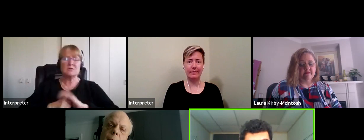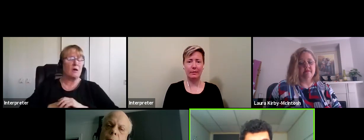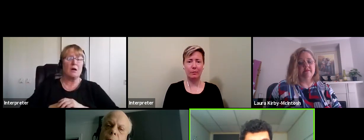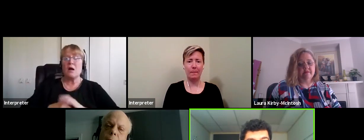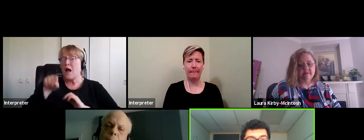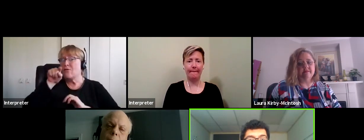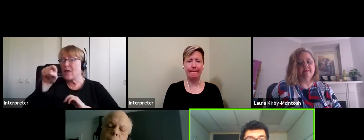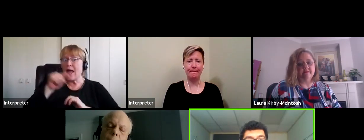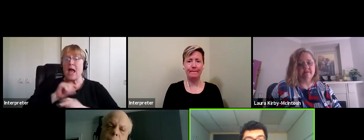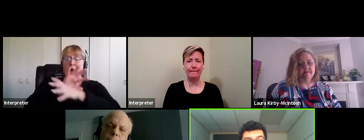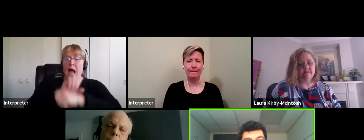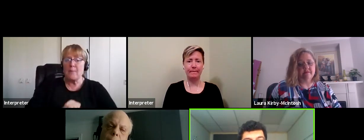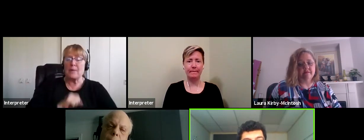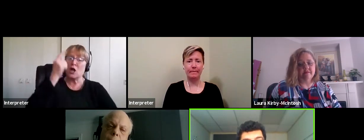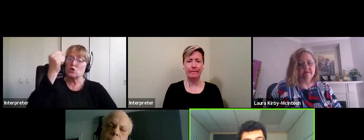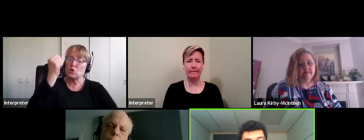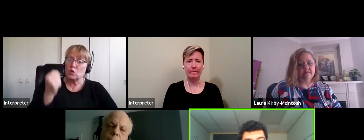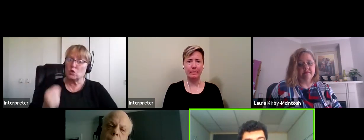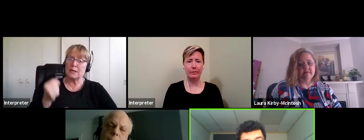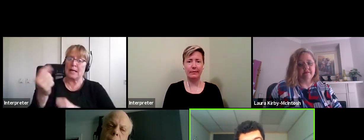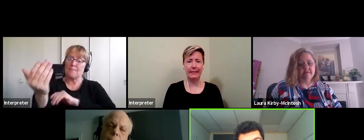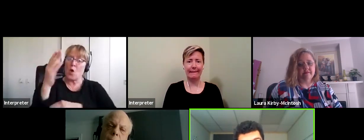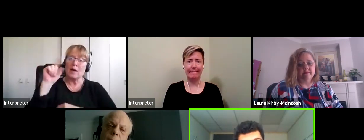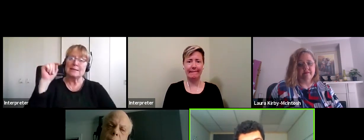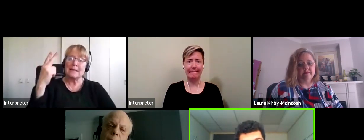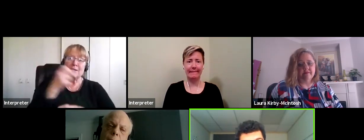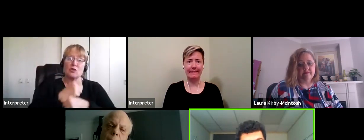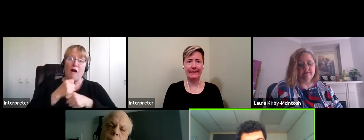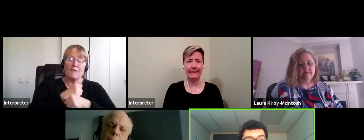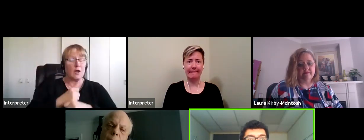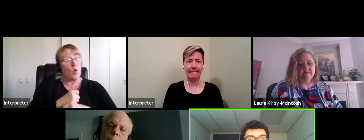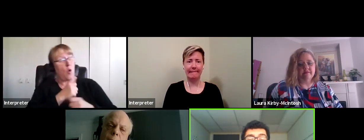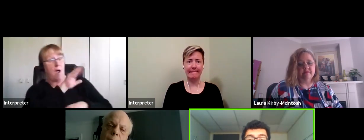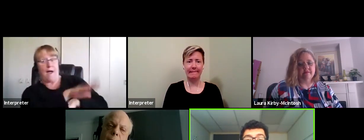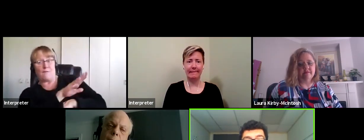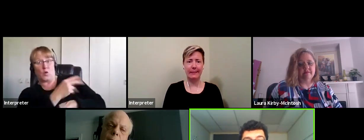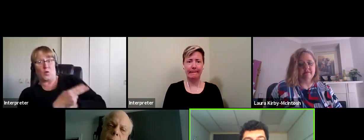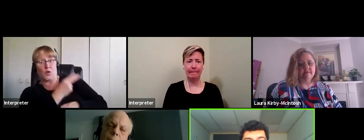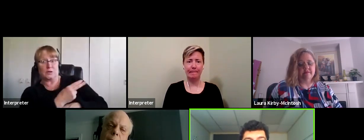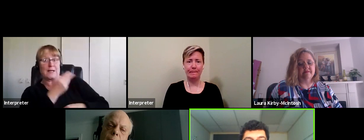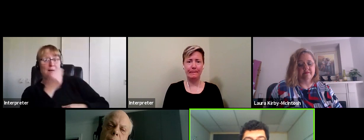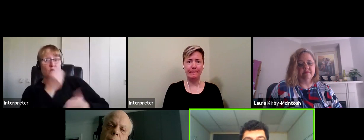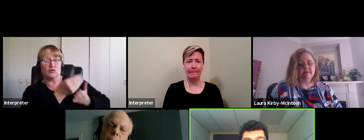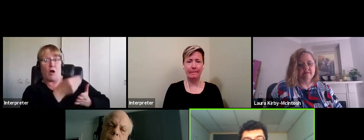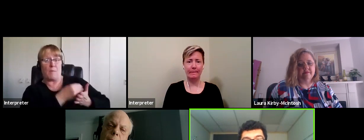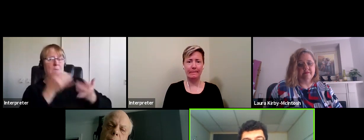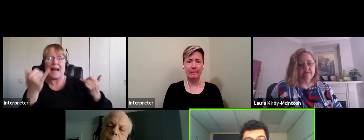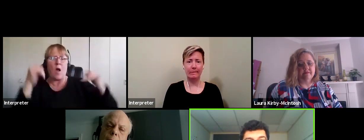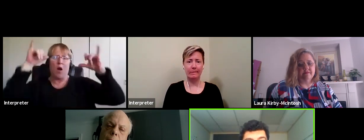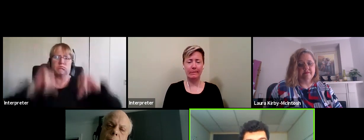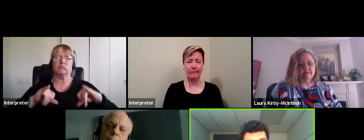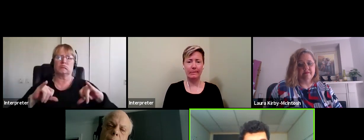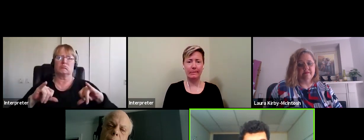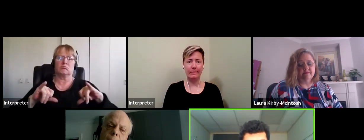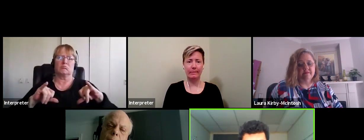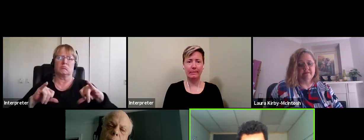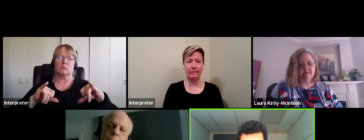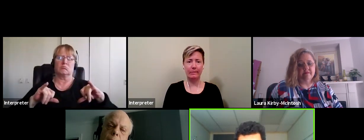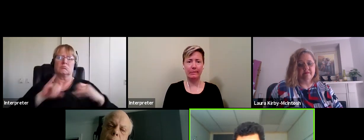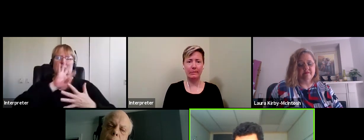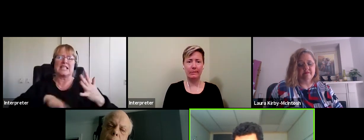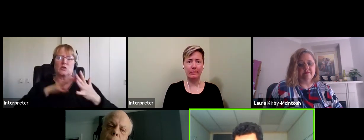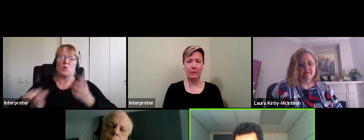Tuesday morning or going grocery shopping with their mom and dad on Thursday afternoon, now they're stuck at home without that regular routine that they were